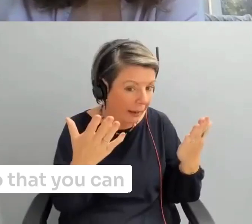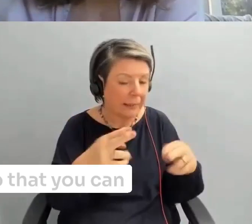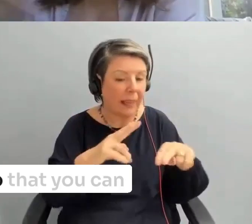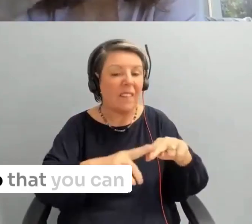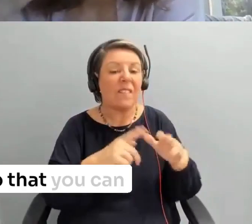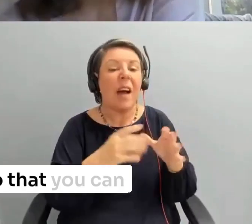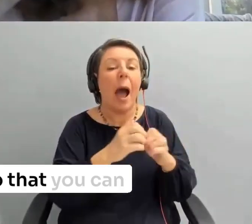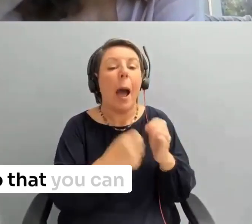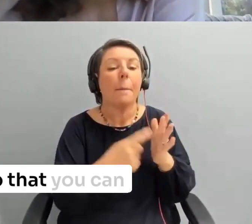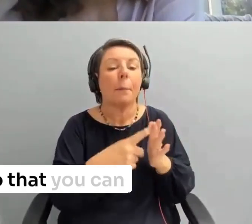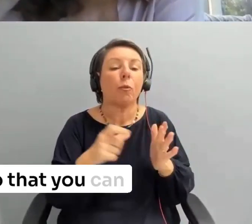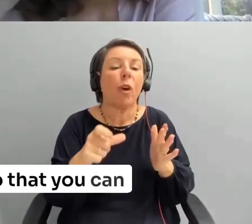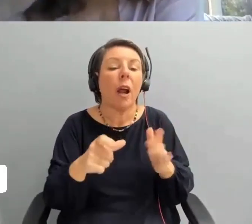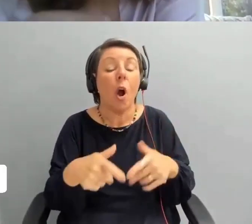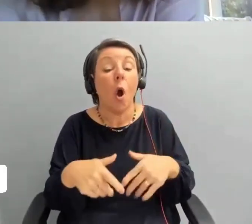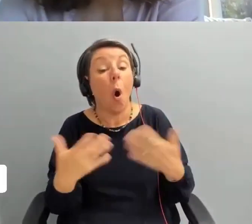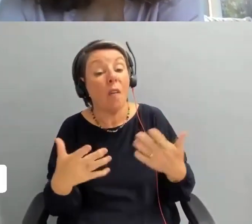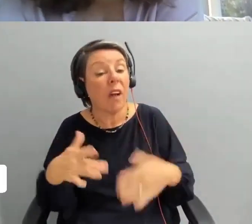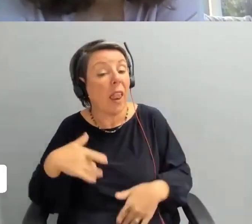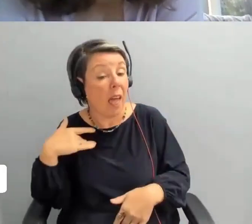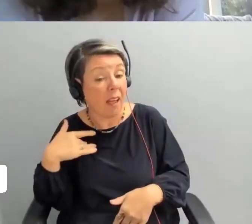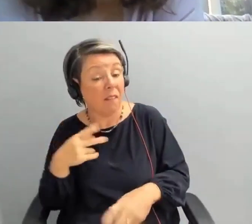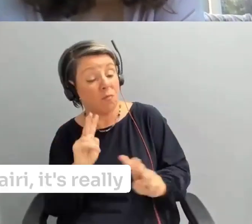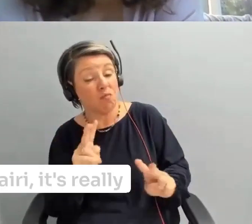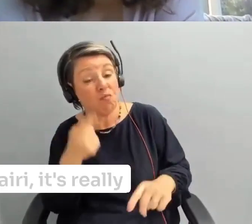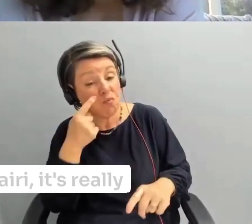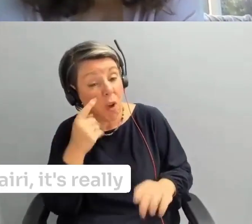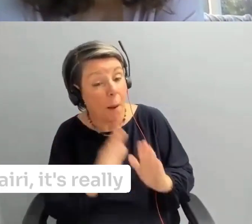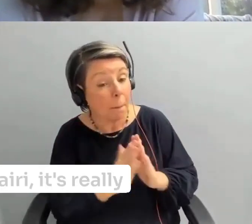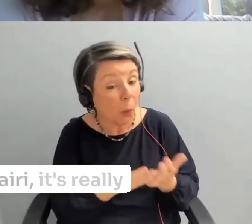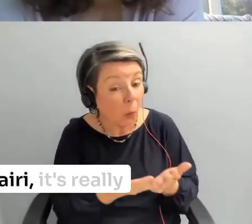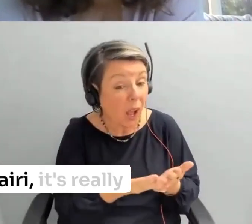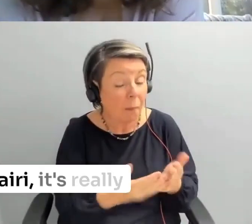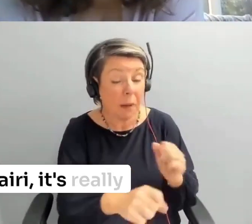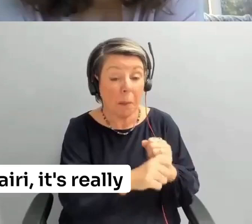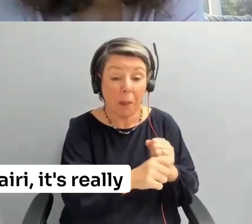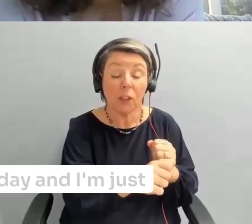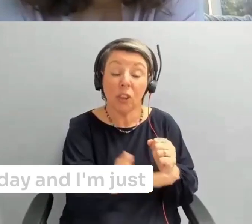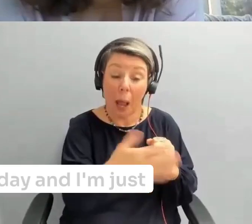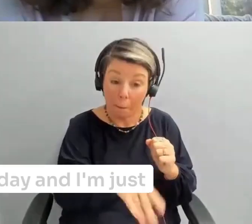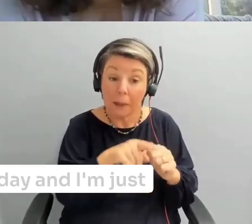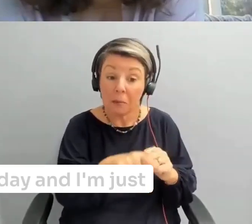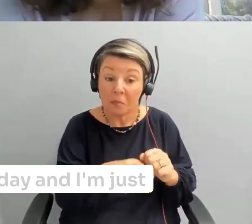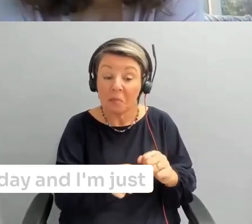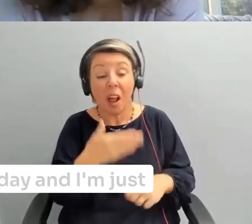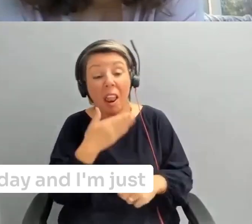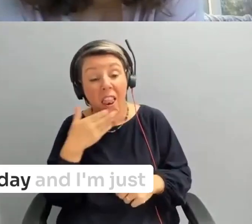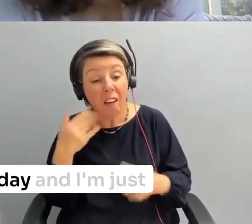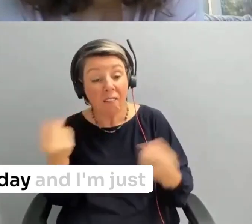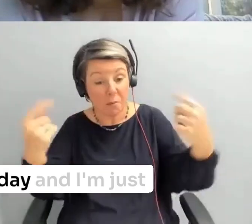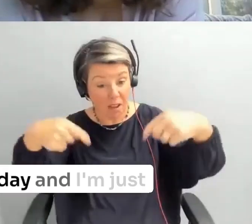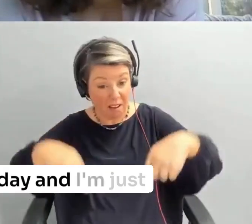that so that you can have a nosy. So thank you so much, Vary. It's really lovely to have you